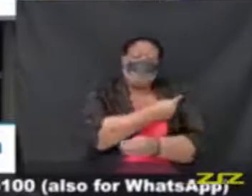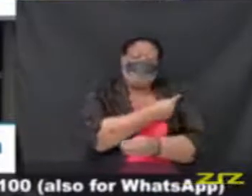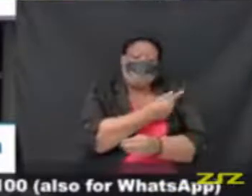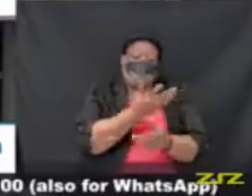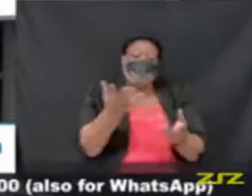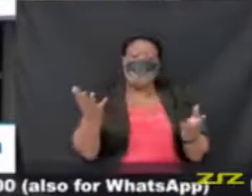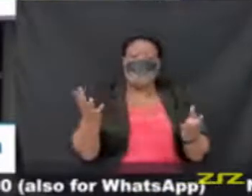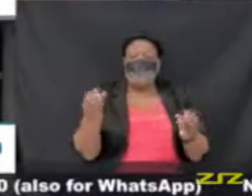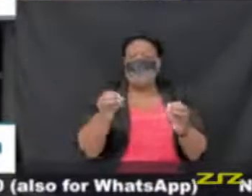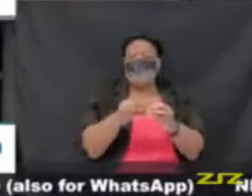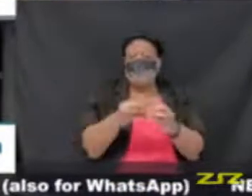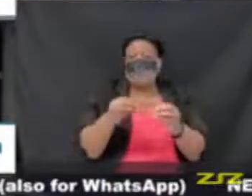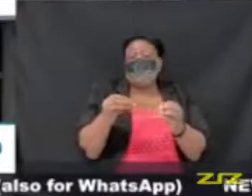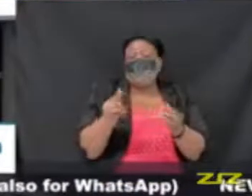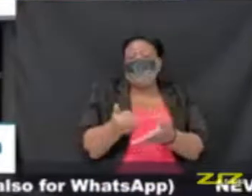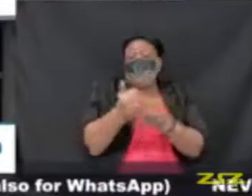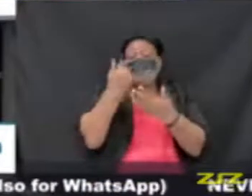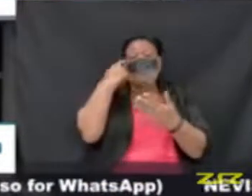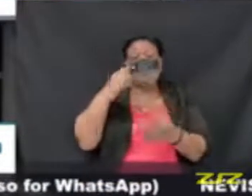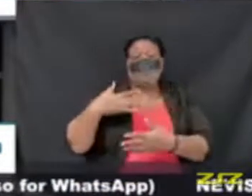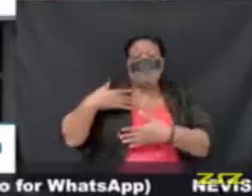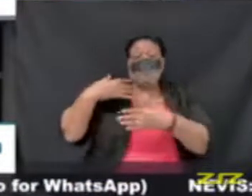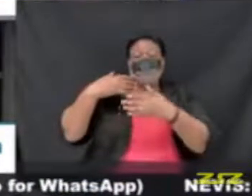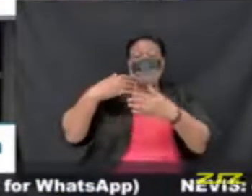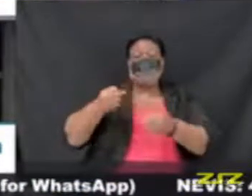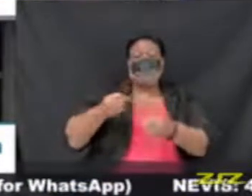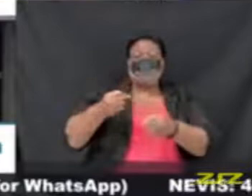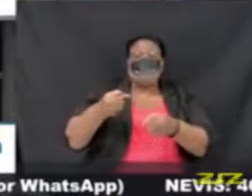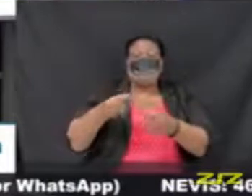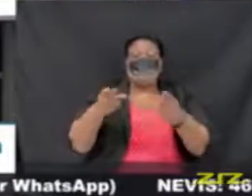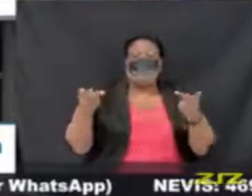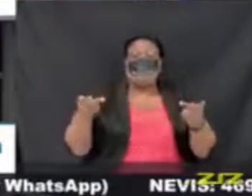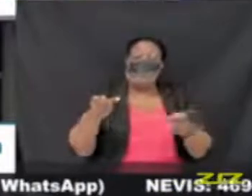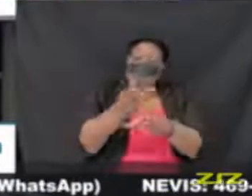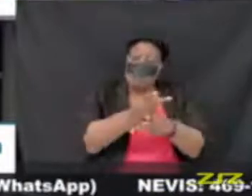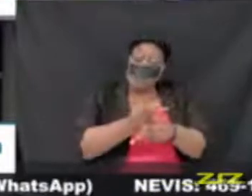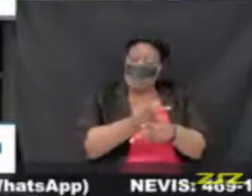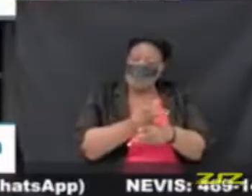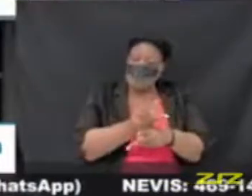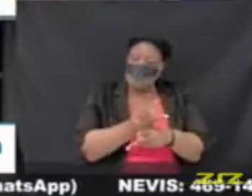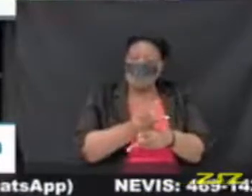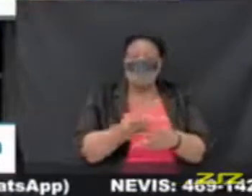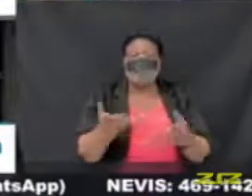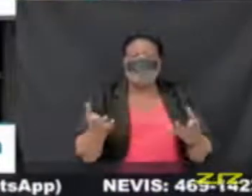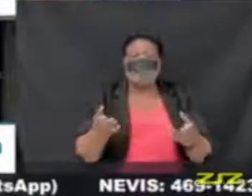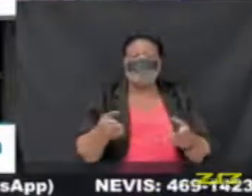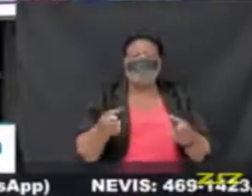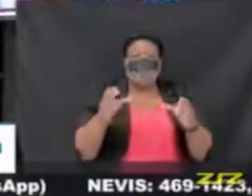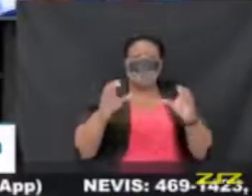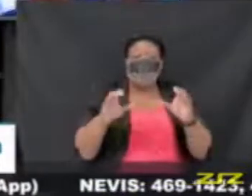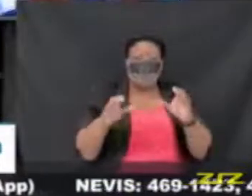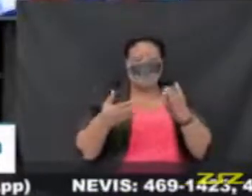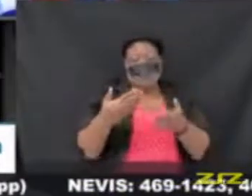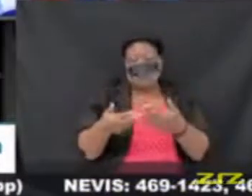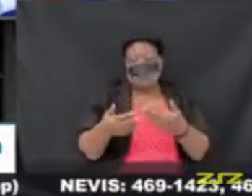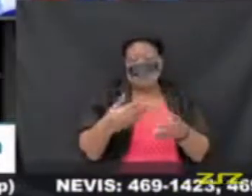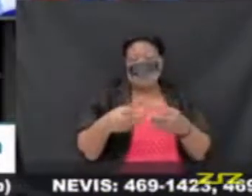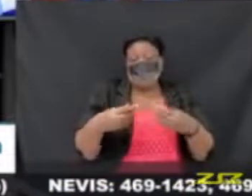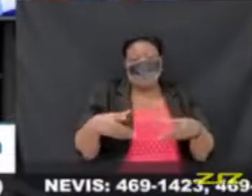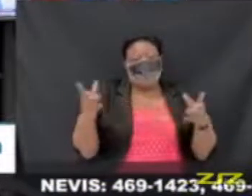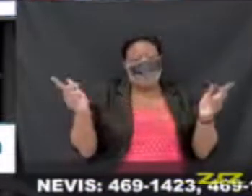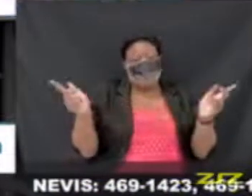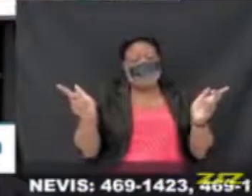broad-based healthcare system where even if 10, 15, 20 persons got sick, they can continue to move forward. When we live in these